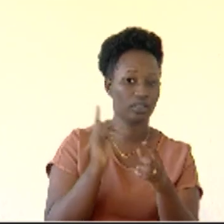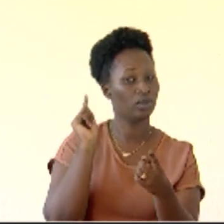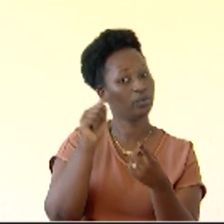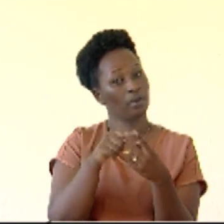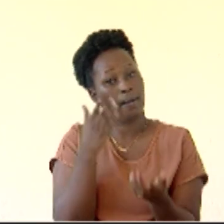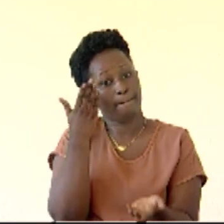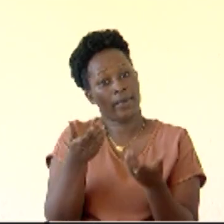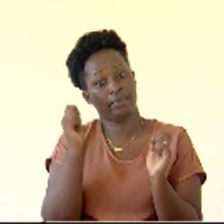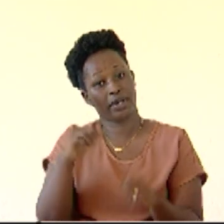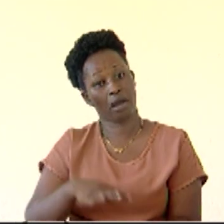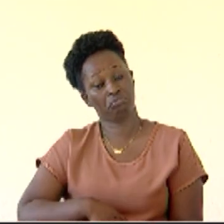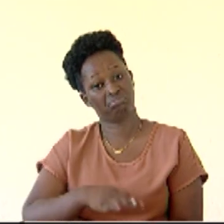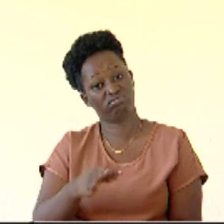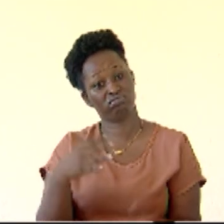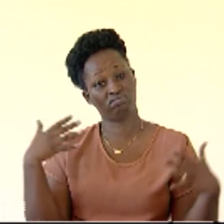pregnancies.